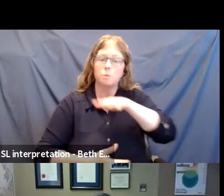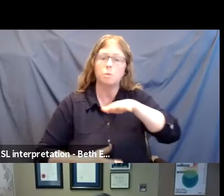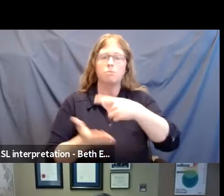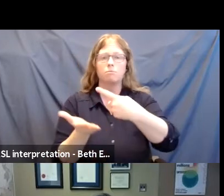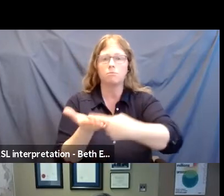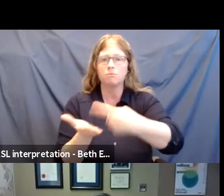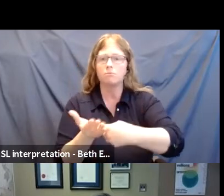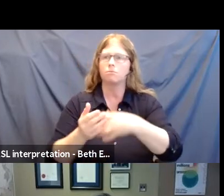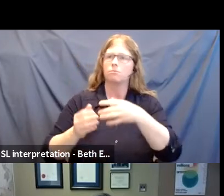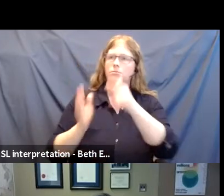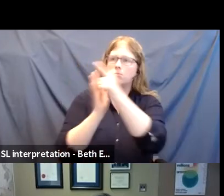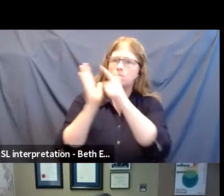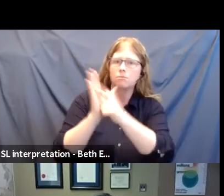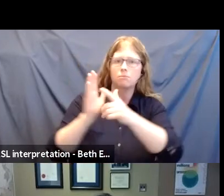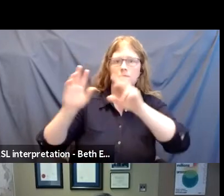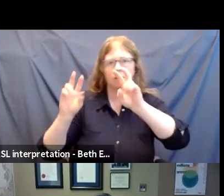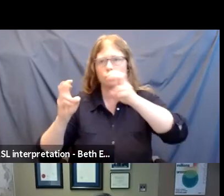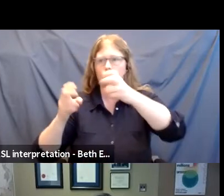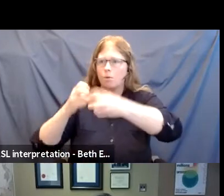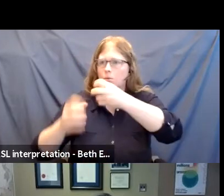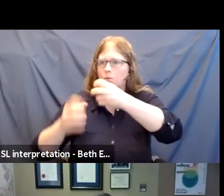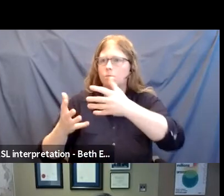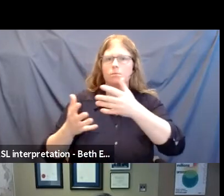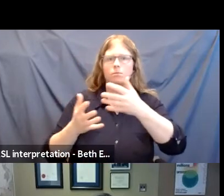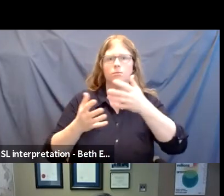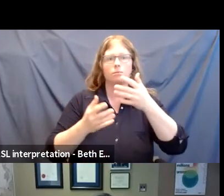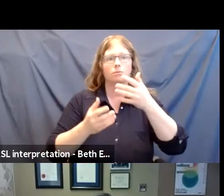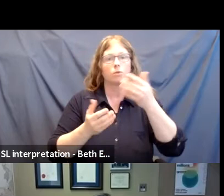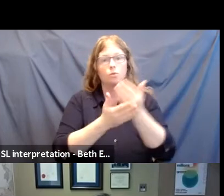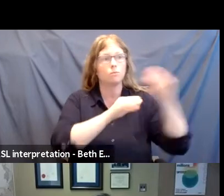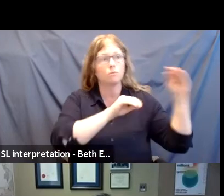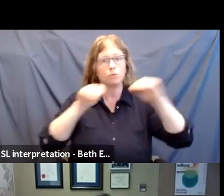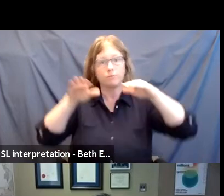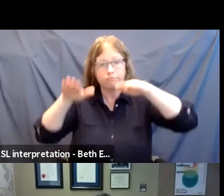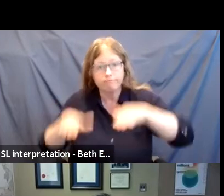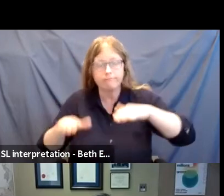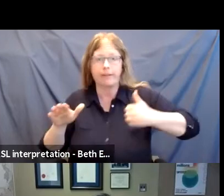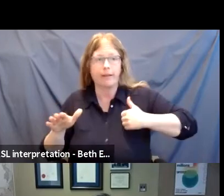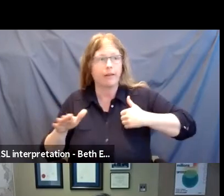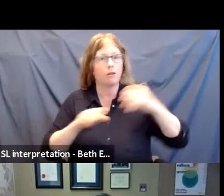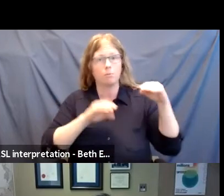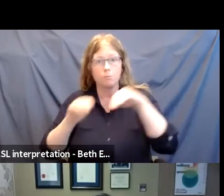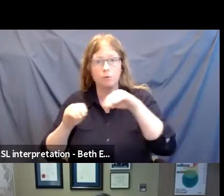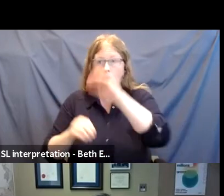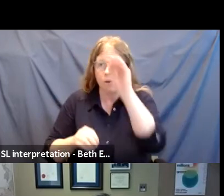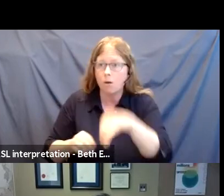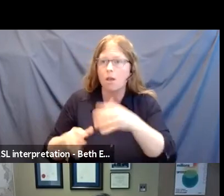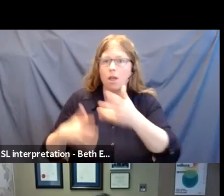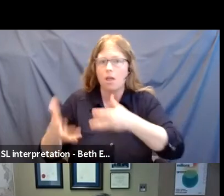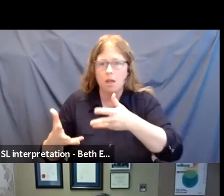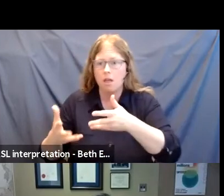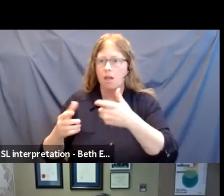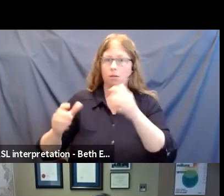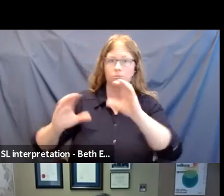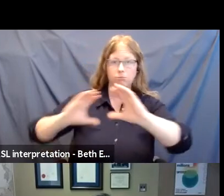justice issues today, for those who are newcomers or those who come from the community uh, that face communication barriers, we